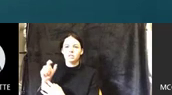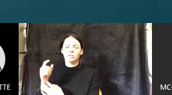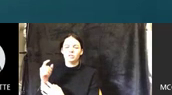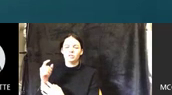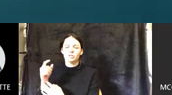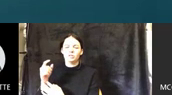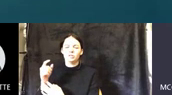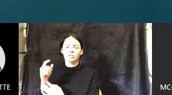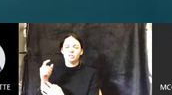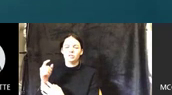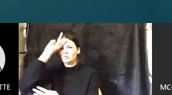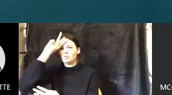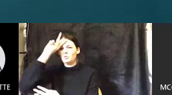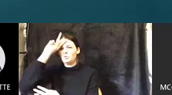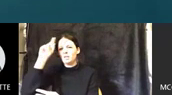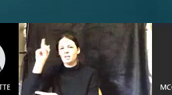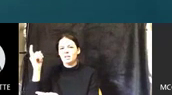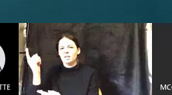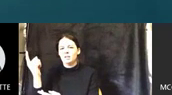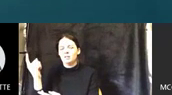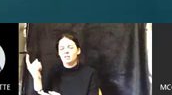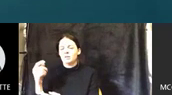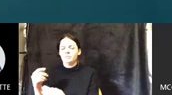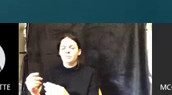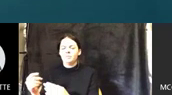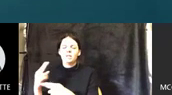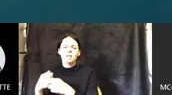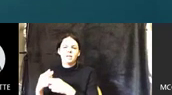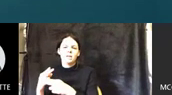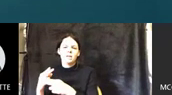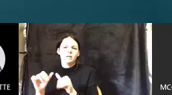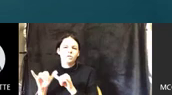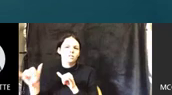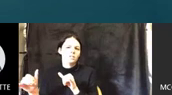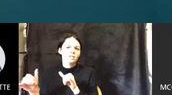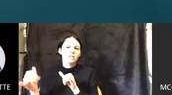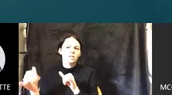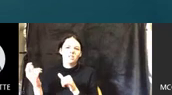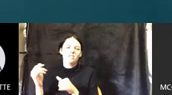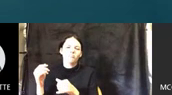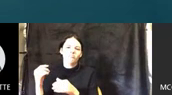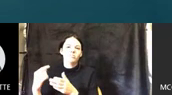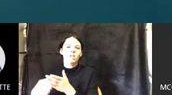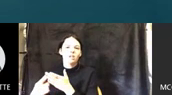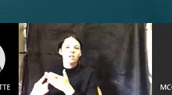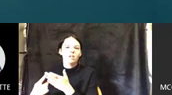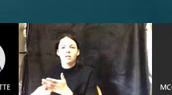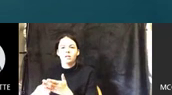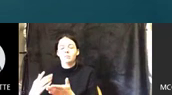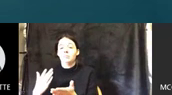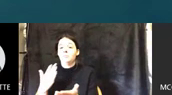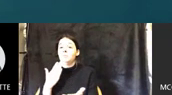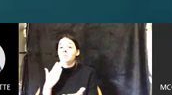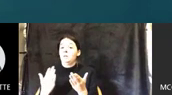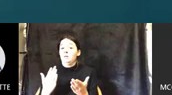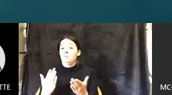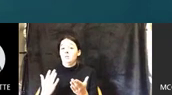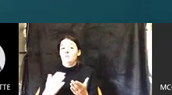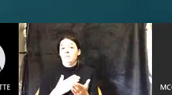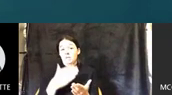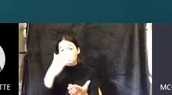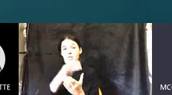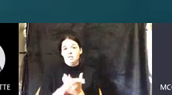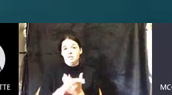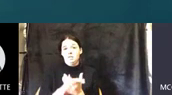that. And I think he felt more comfortable because my husband was white and just assumed because he was white, he would agree with